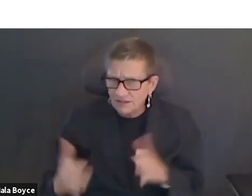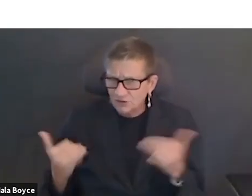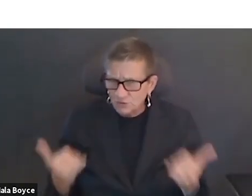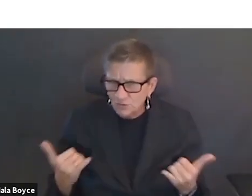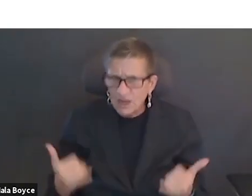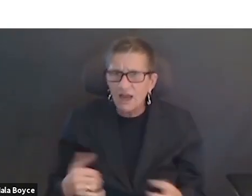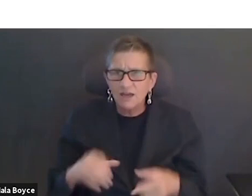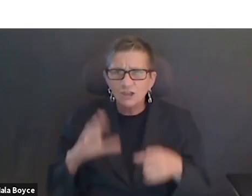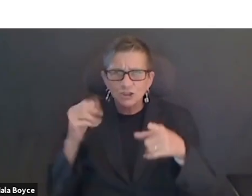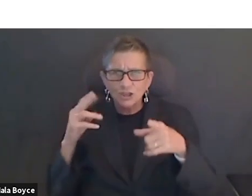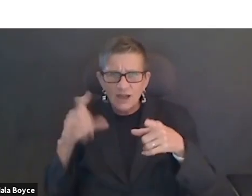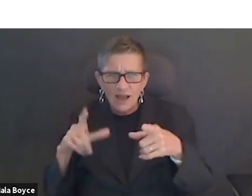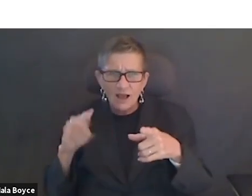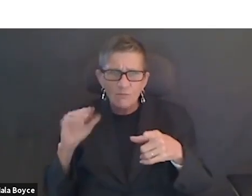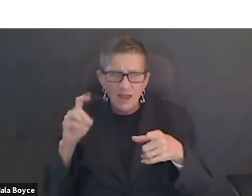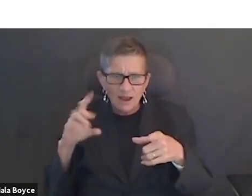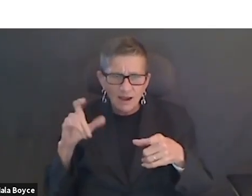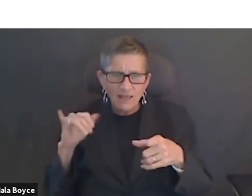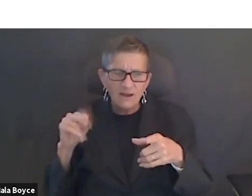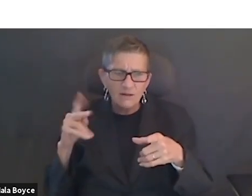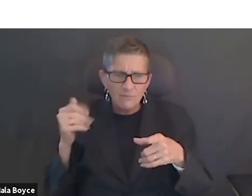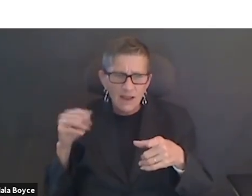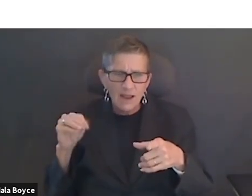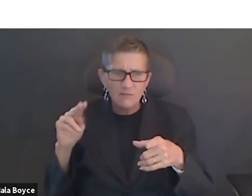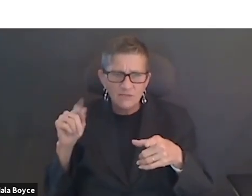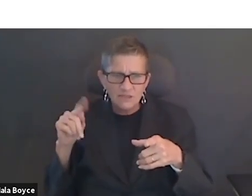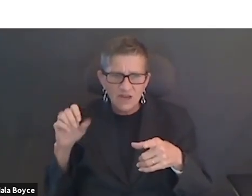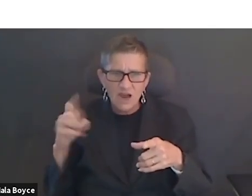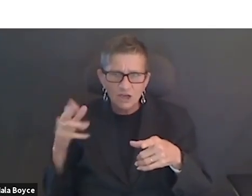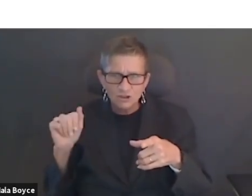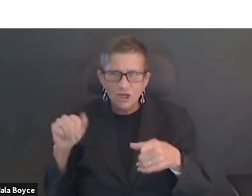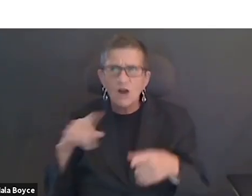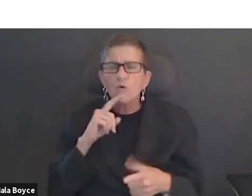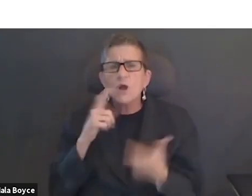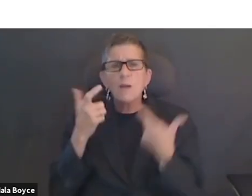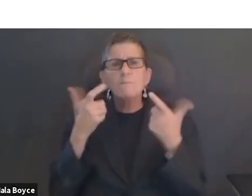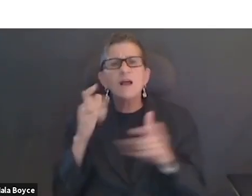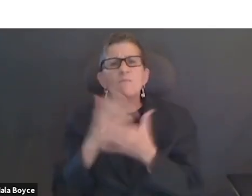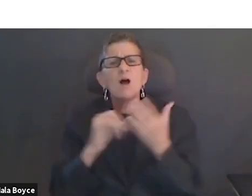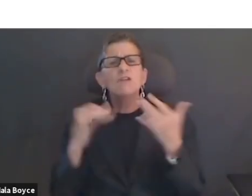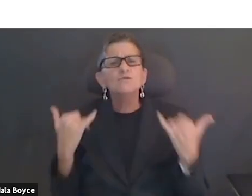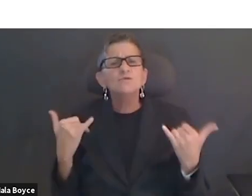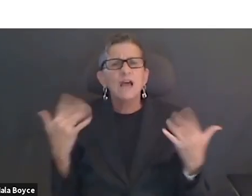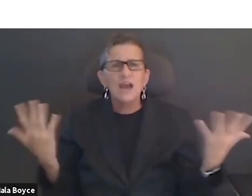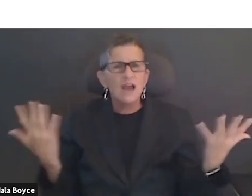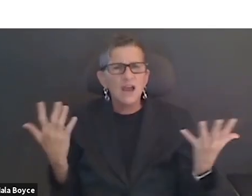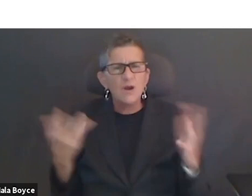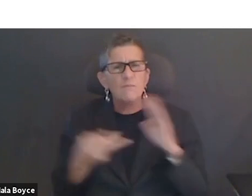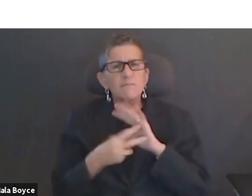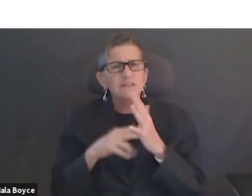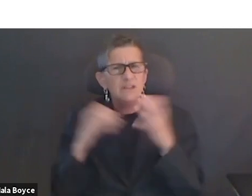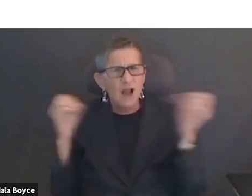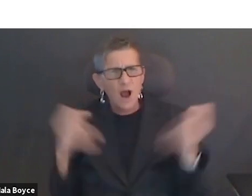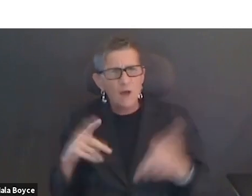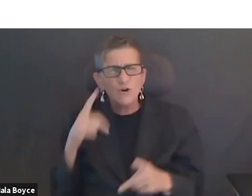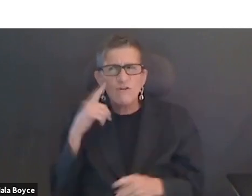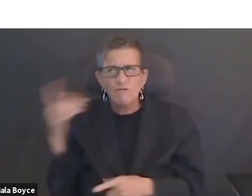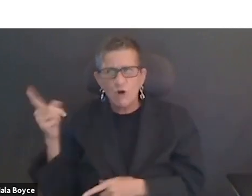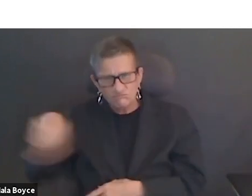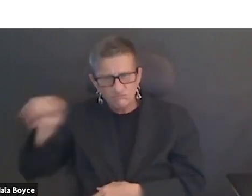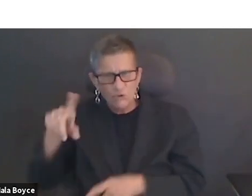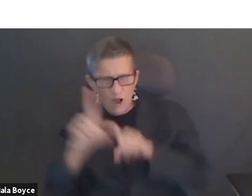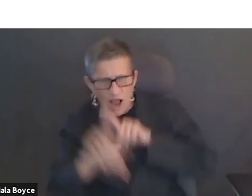Chanel, Madeline, Pam, and Natasha. Really a big portion of today is going to be an opportunity to ask them some